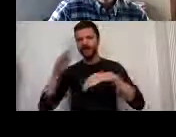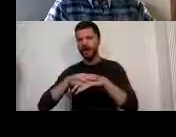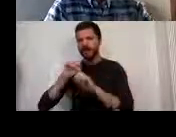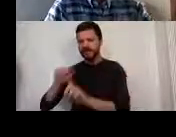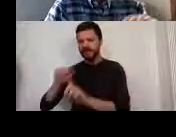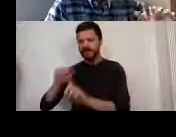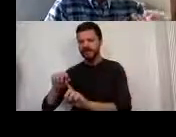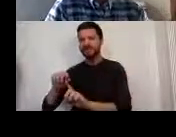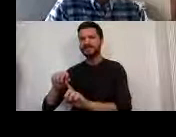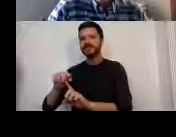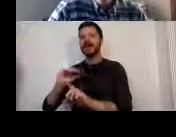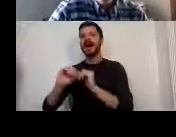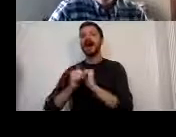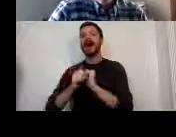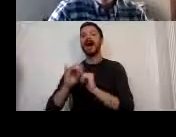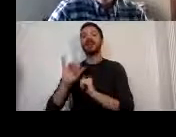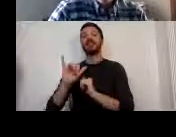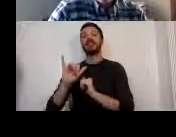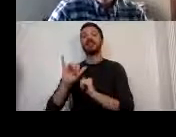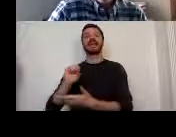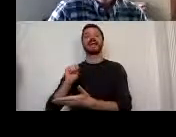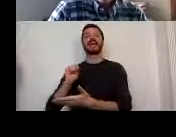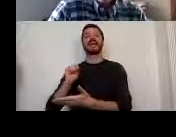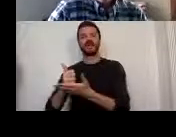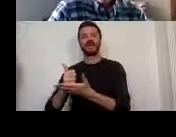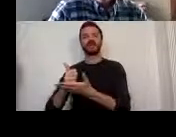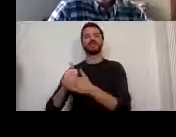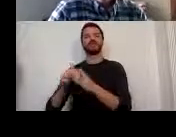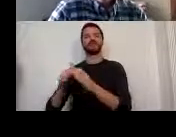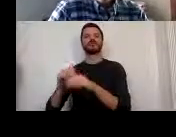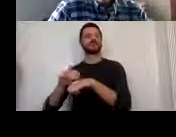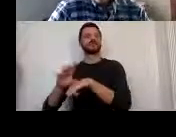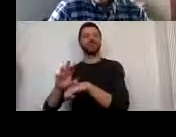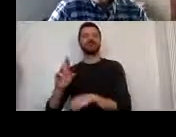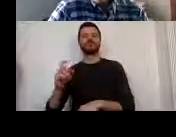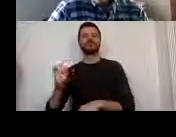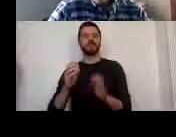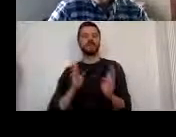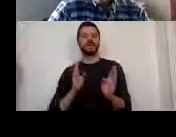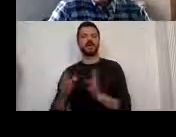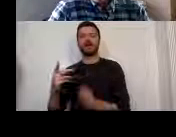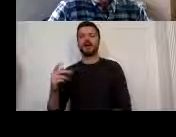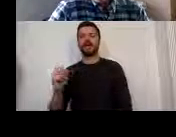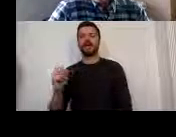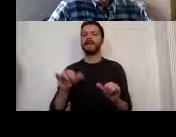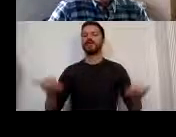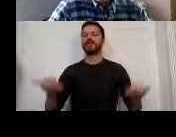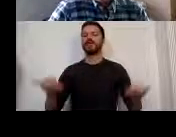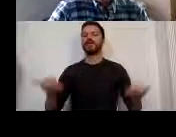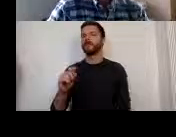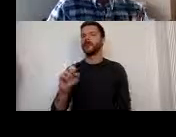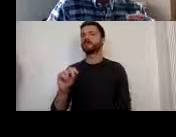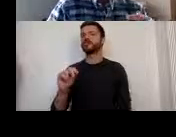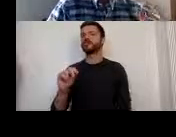eye to how that intervention was changing prescribing patterns. And we found, and we anticipated to some